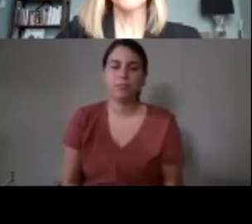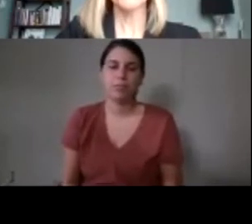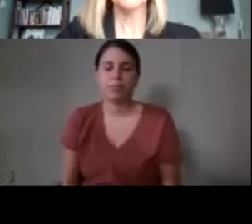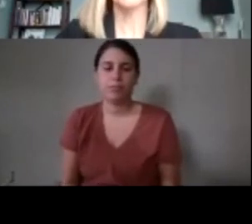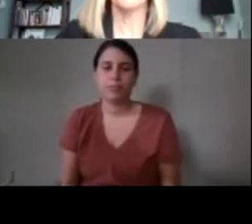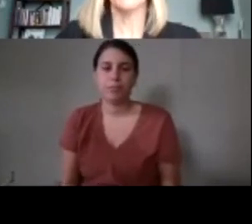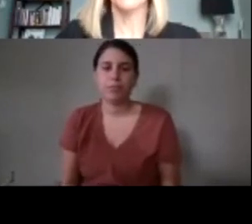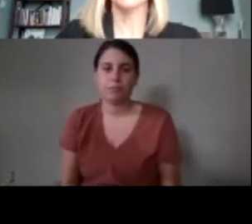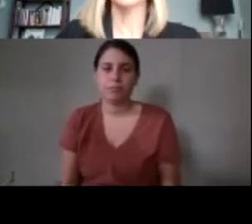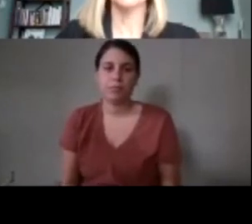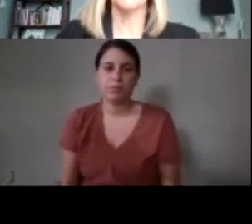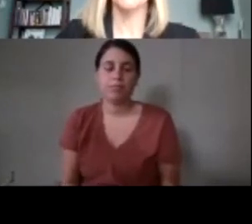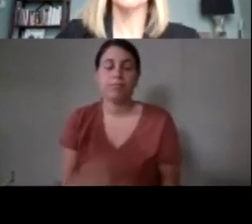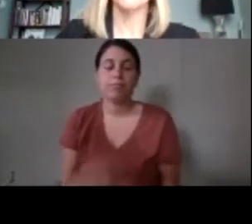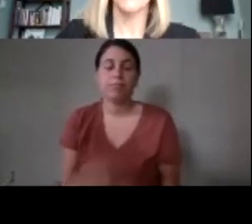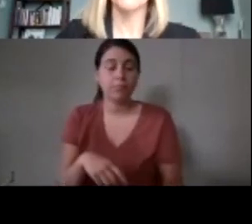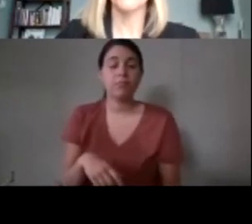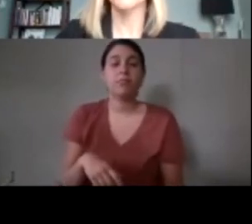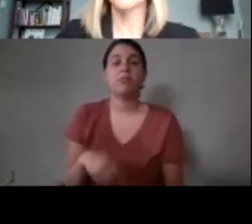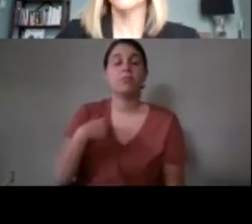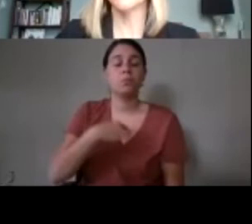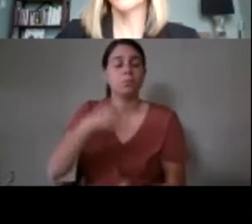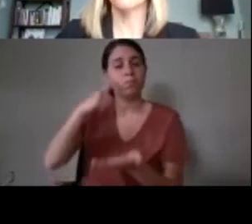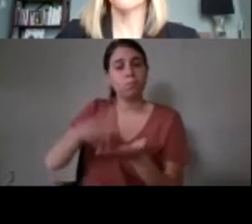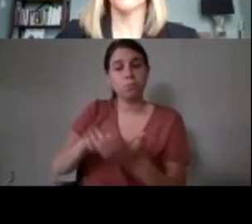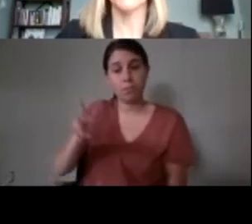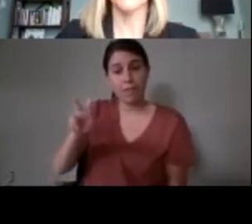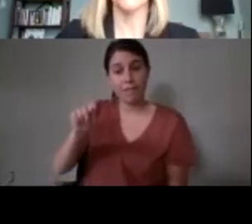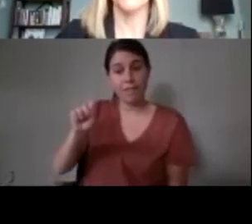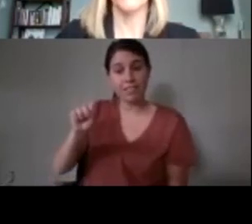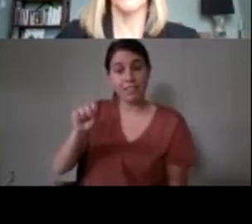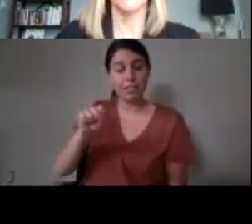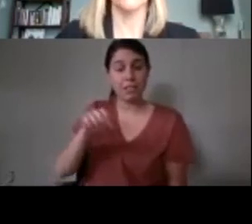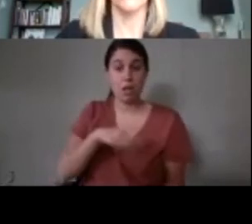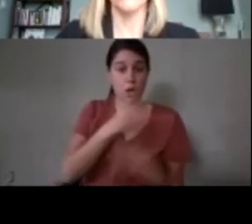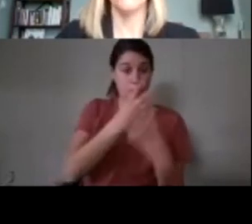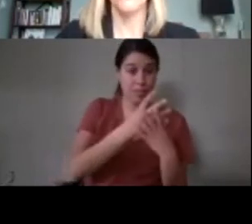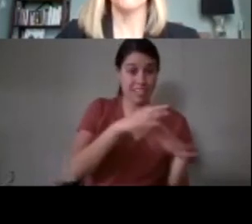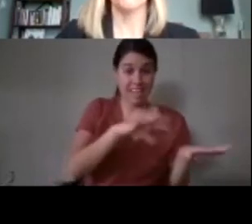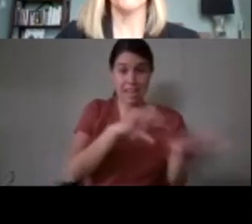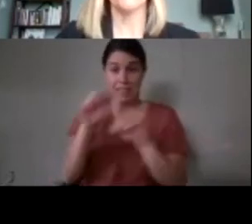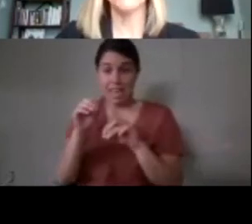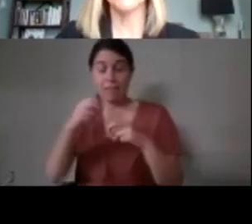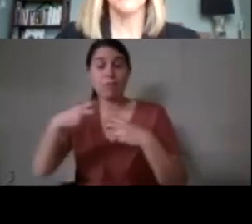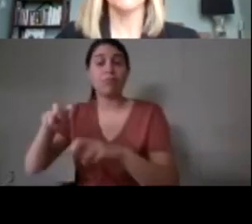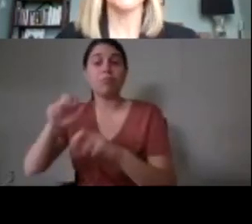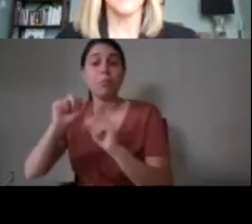So in terms of those findings, we found that veterans transitioning from prison to the community in later life were more